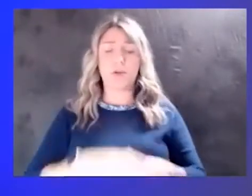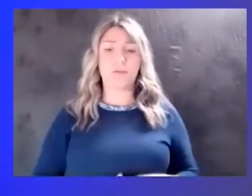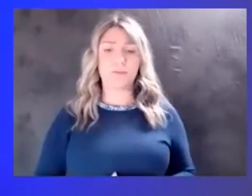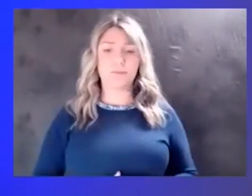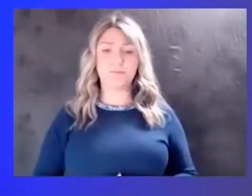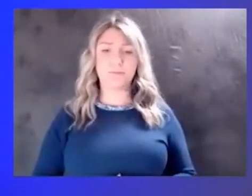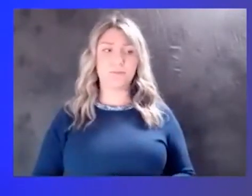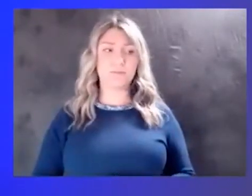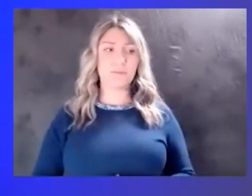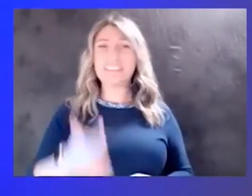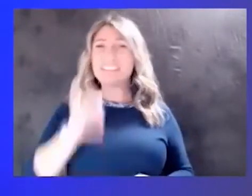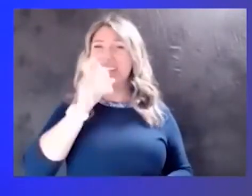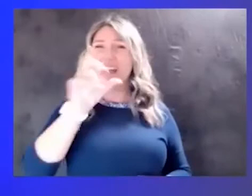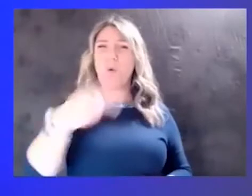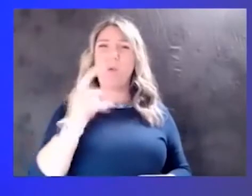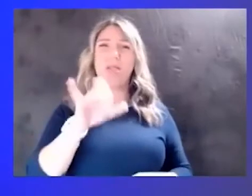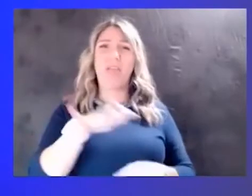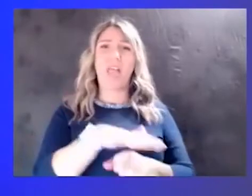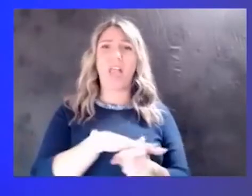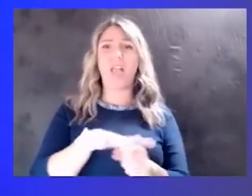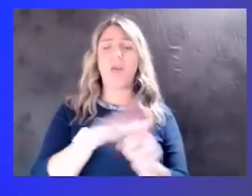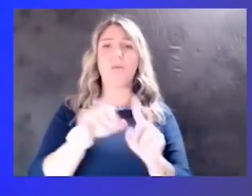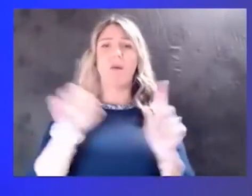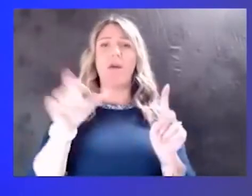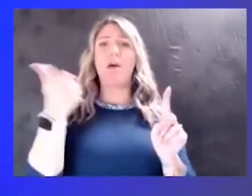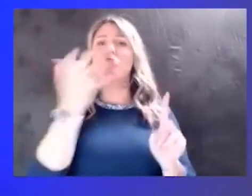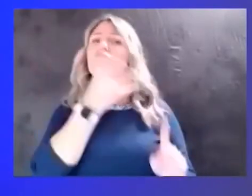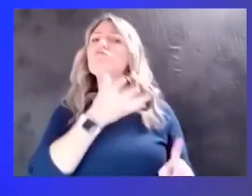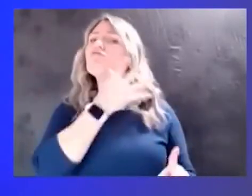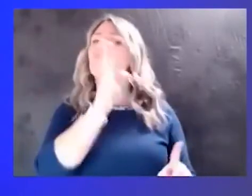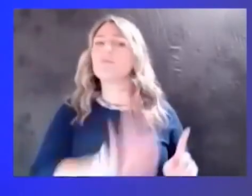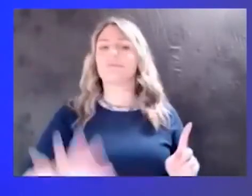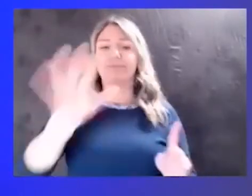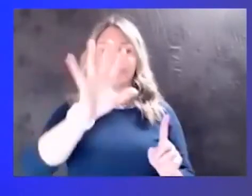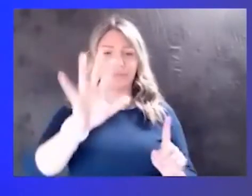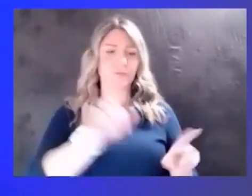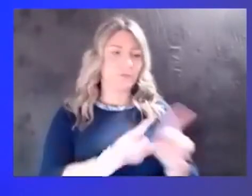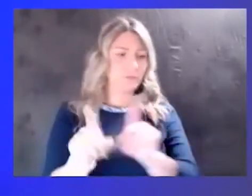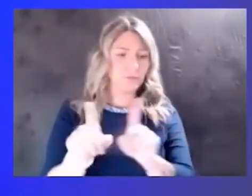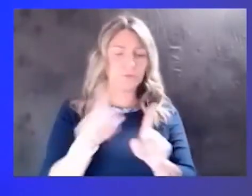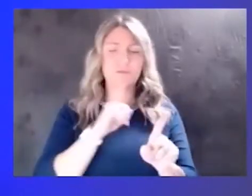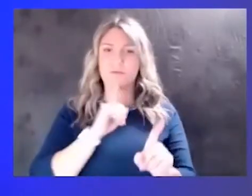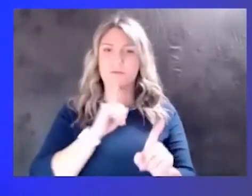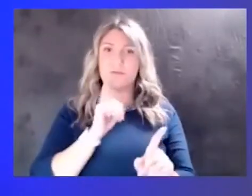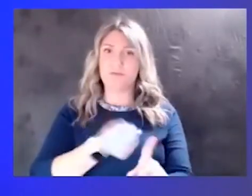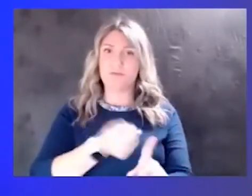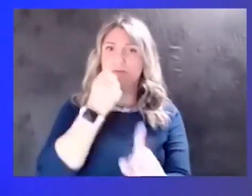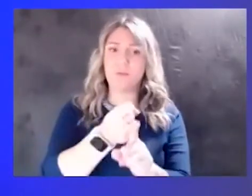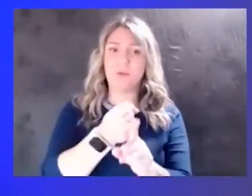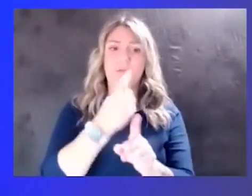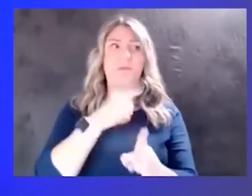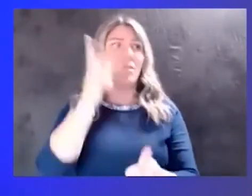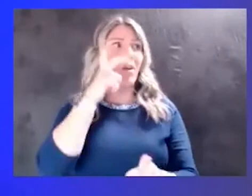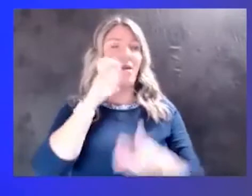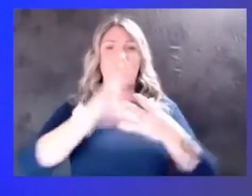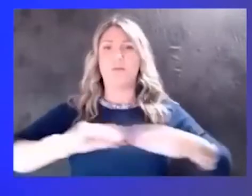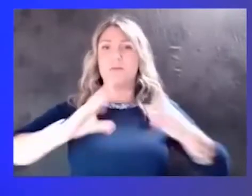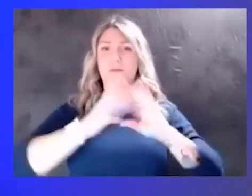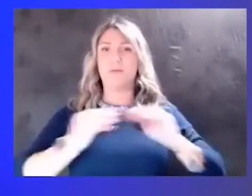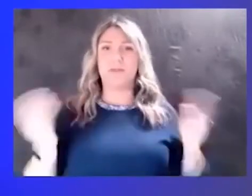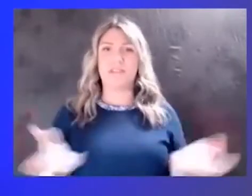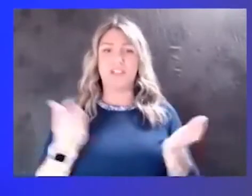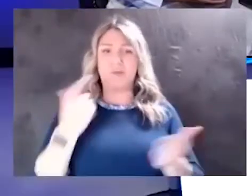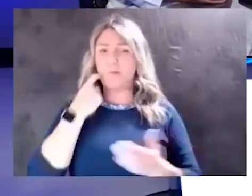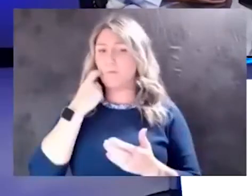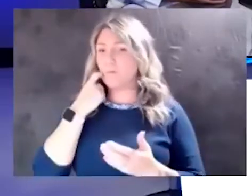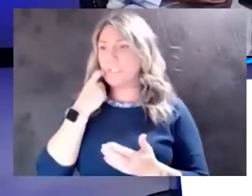area, but it's other rural areas as well that are being particularly hard hit, and we've heard about those stories here over the past couple weeks.